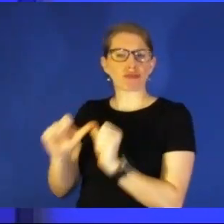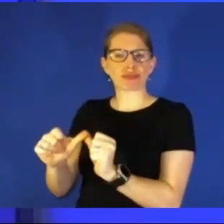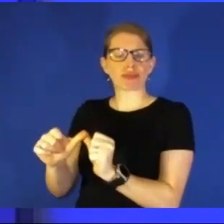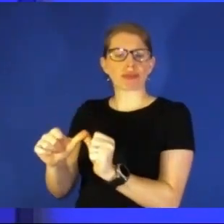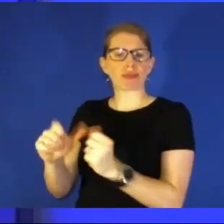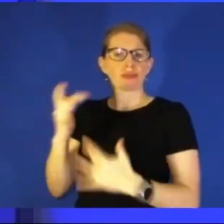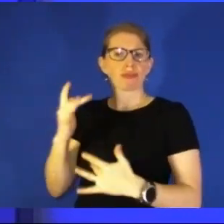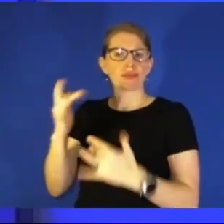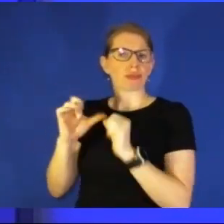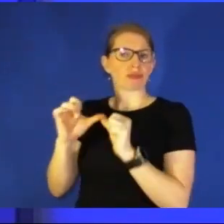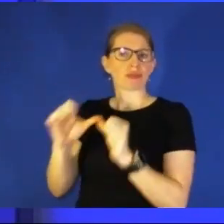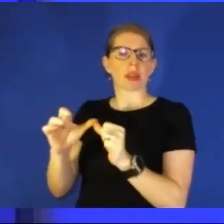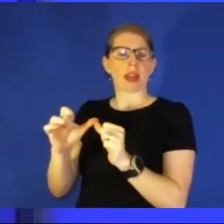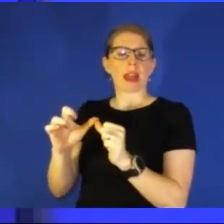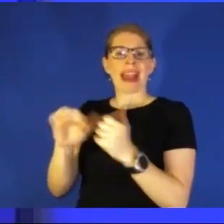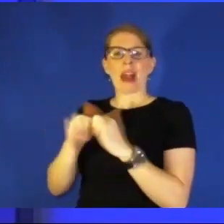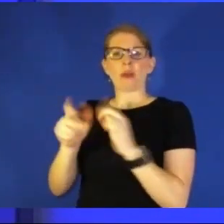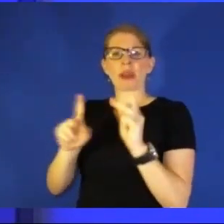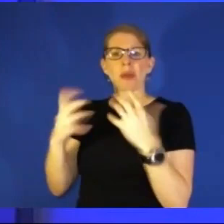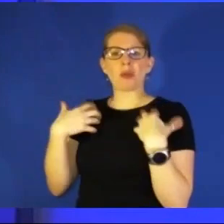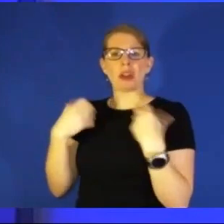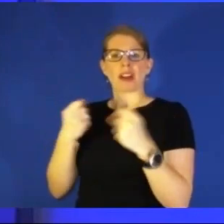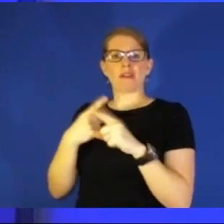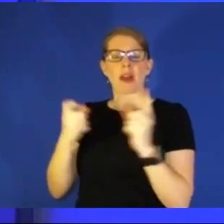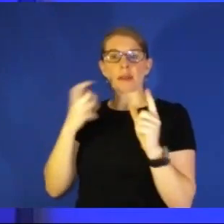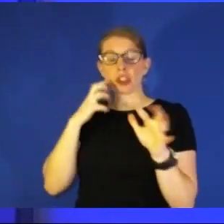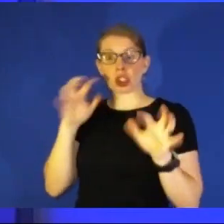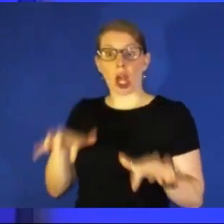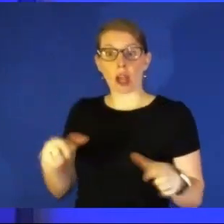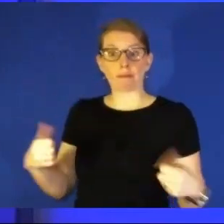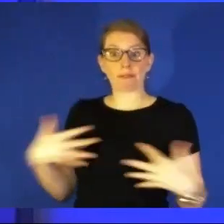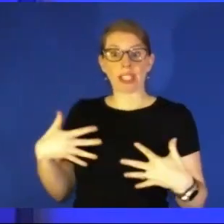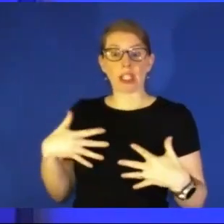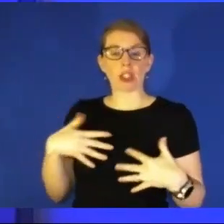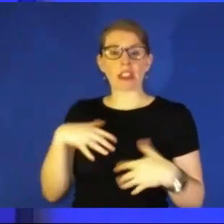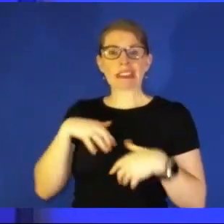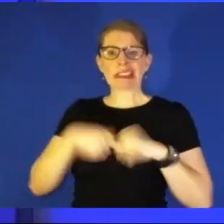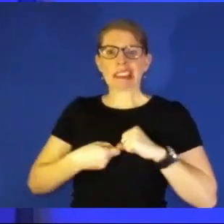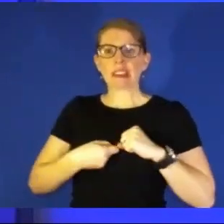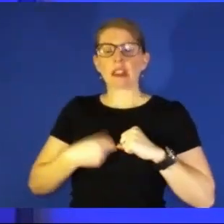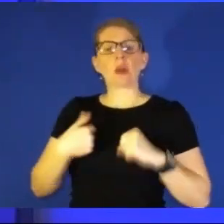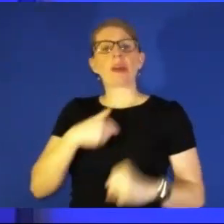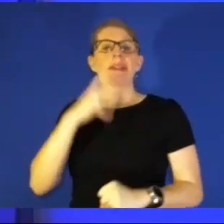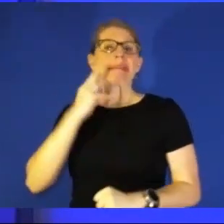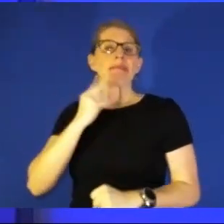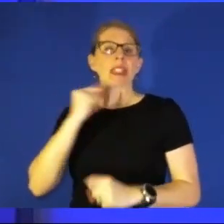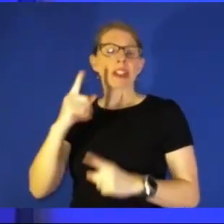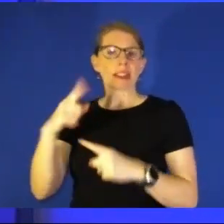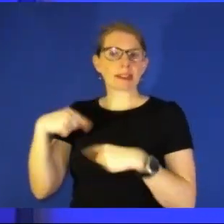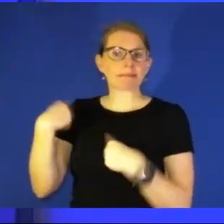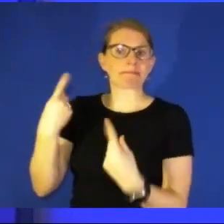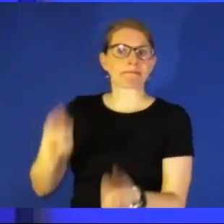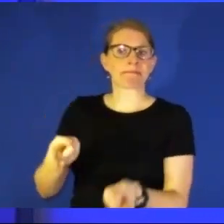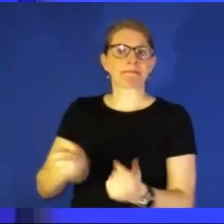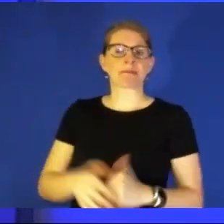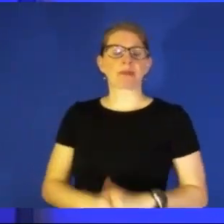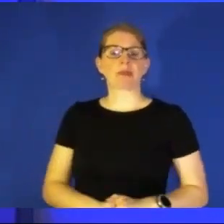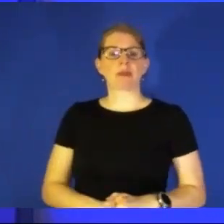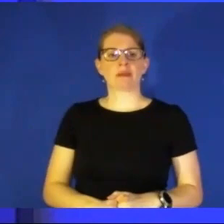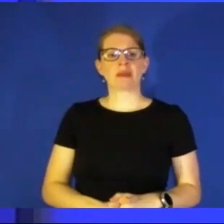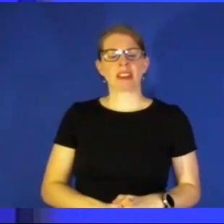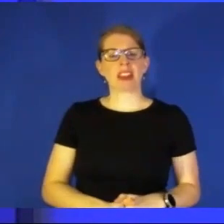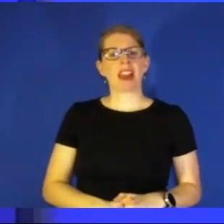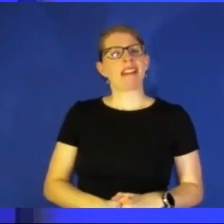people recover from the shock and fear and grief that we've experienced during this time? So I think that would